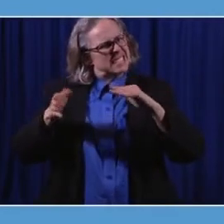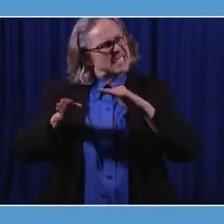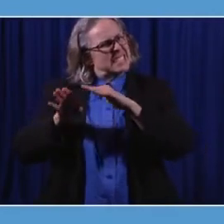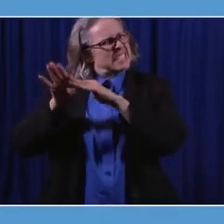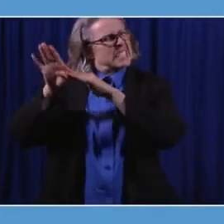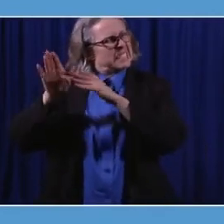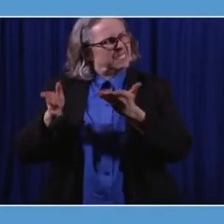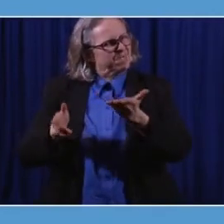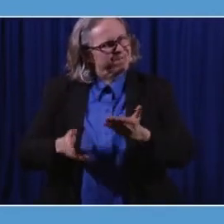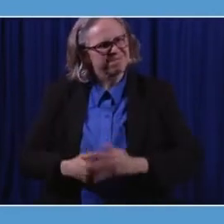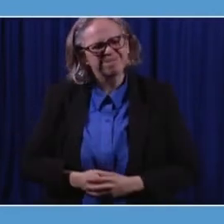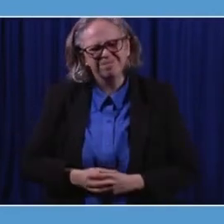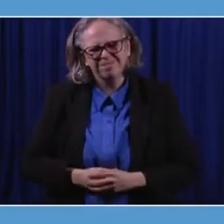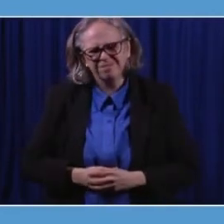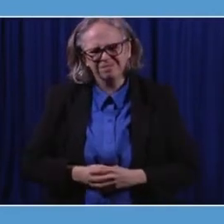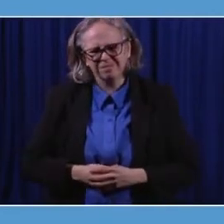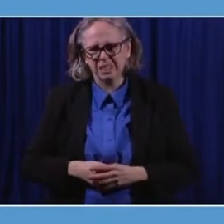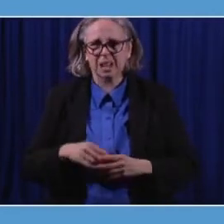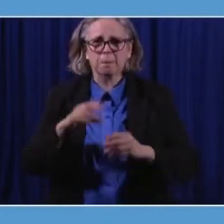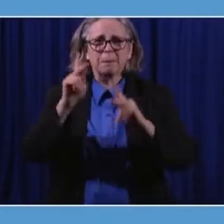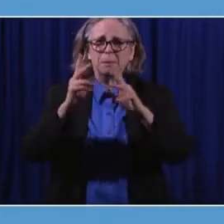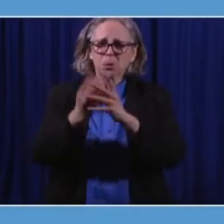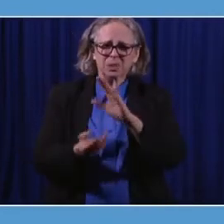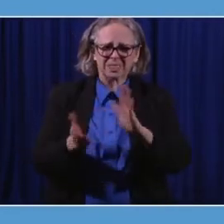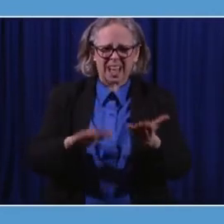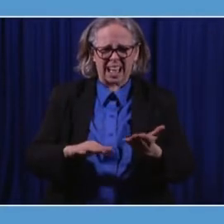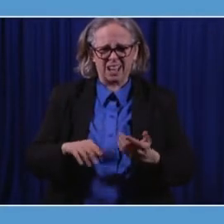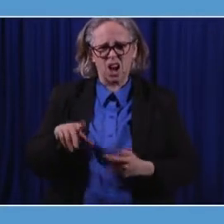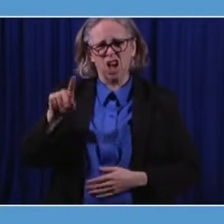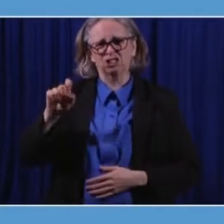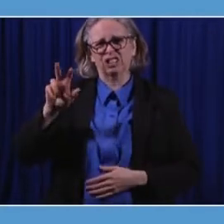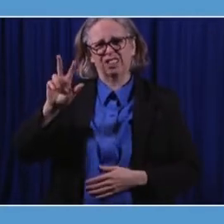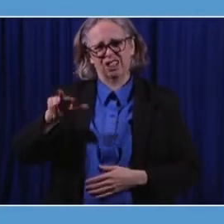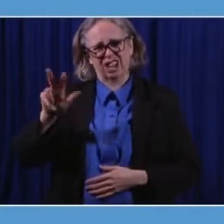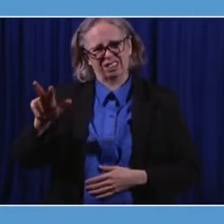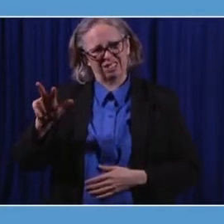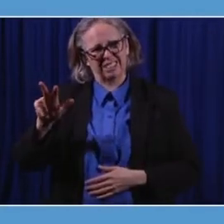The deaths, tragically, 133 reported.